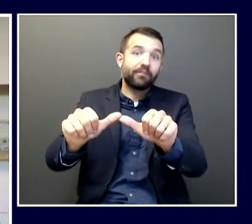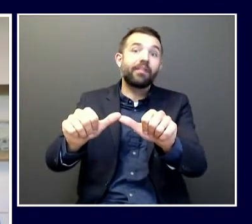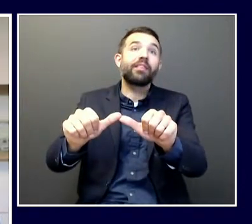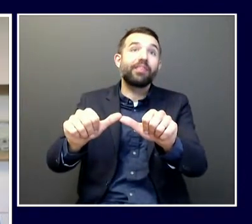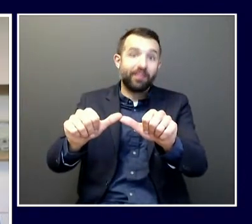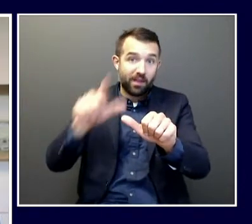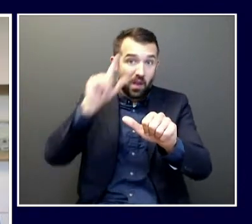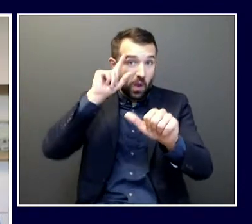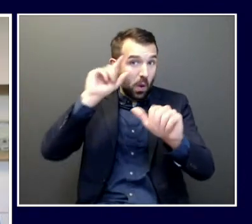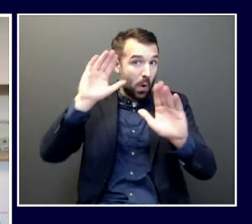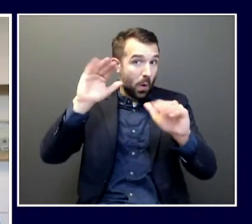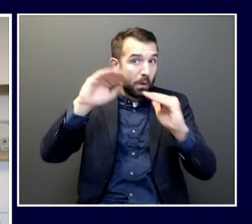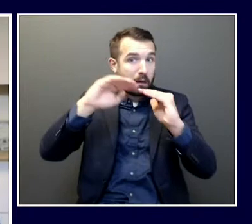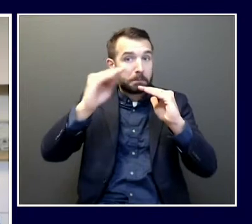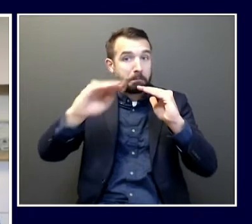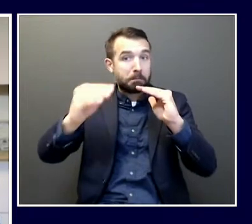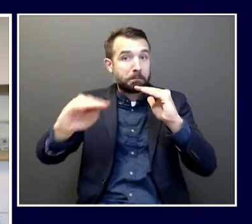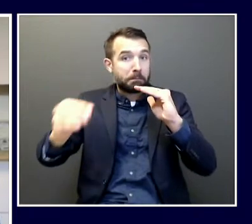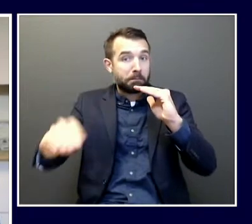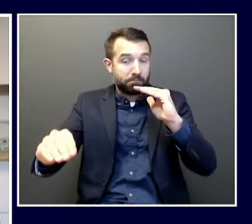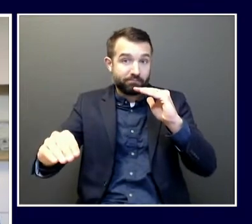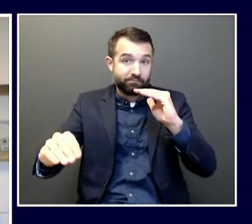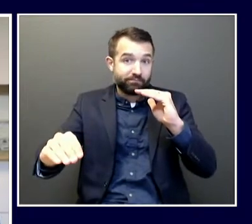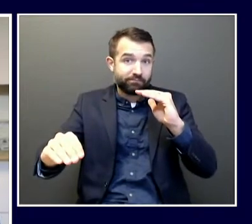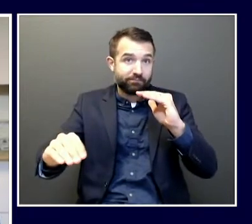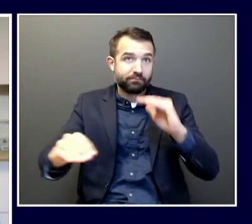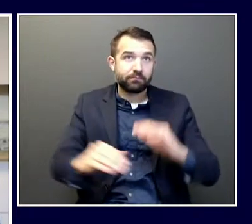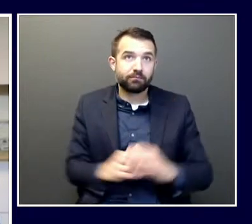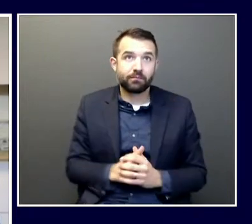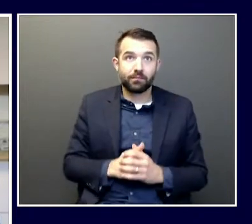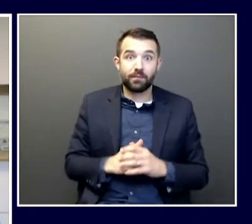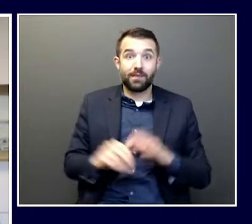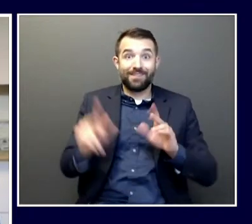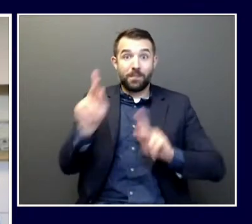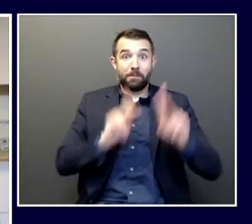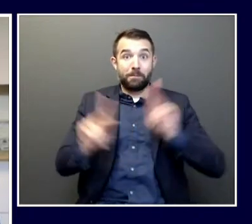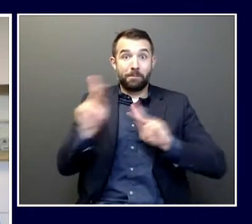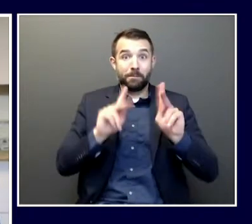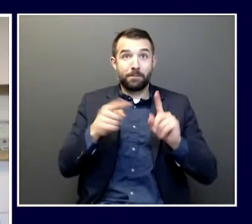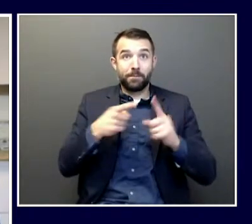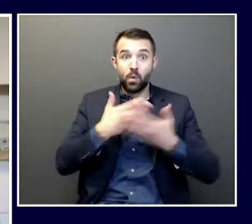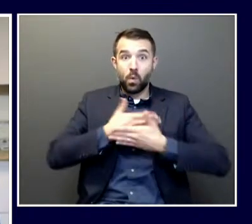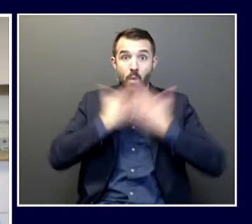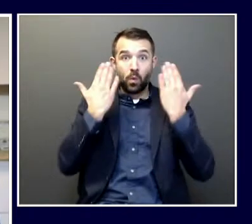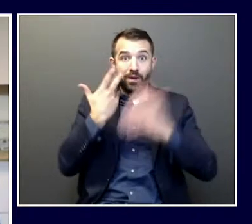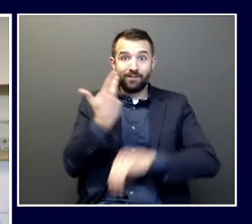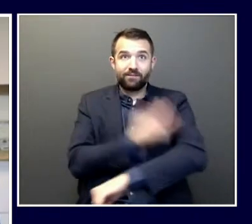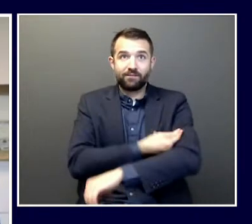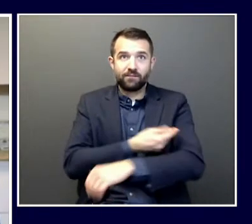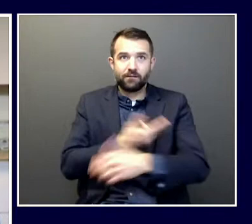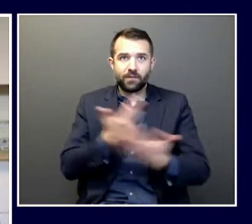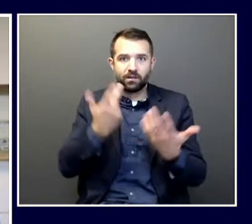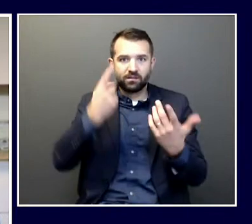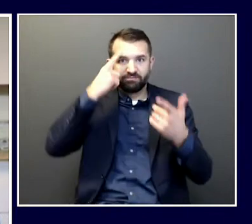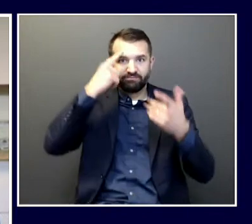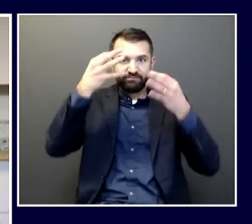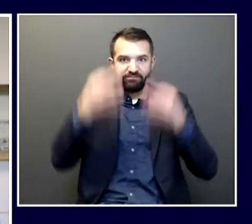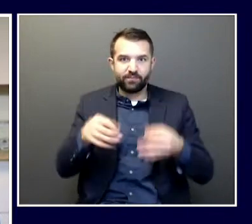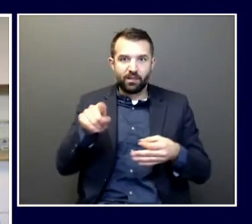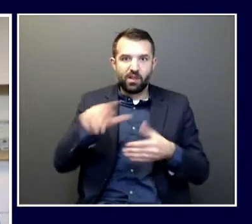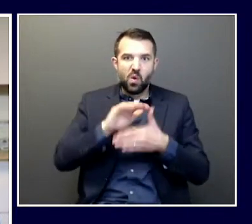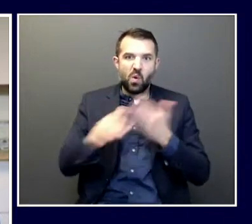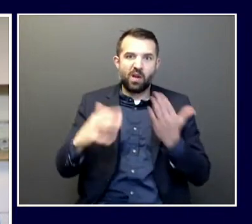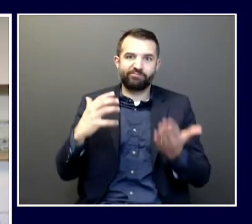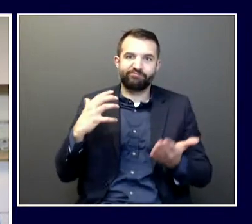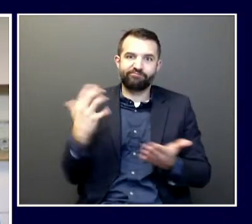who were unvaccinated across the state of Maine decided that this was the weekend for them, that they were going to go with their